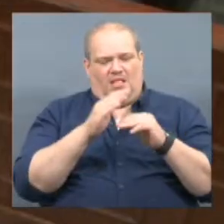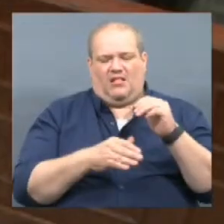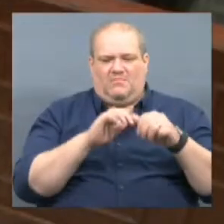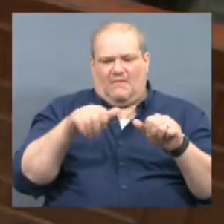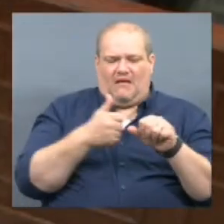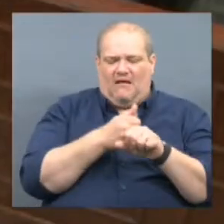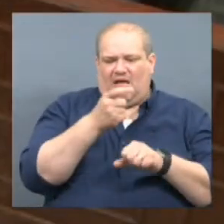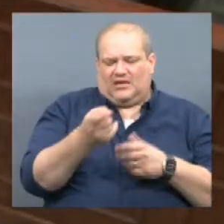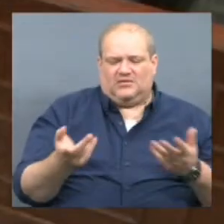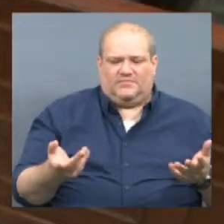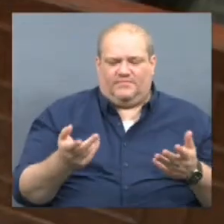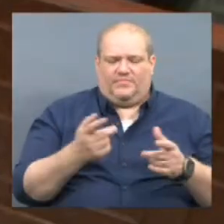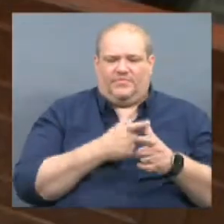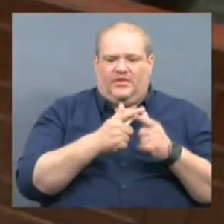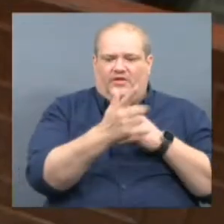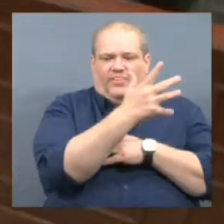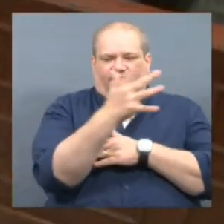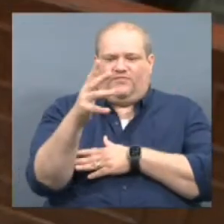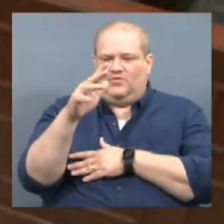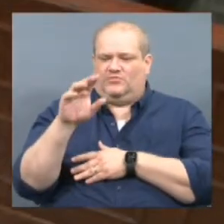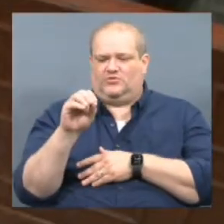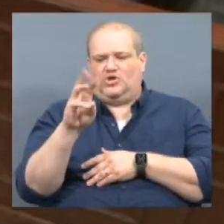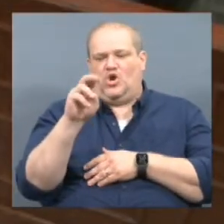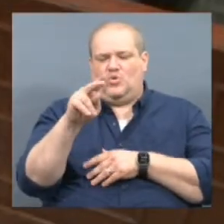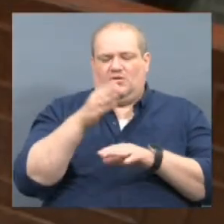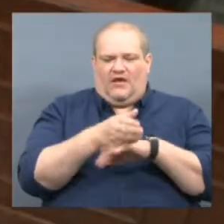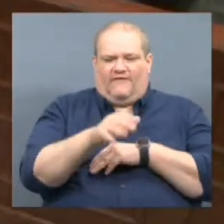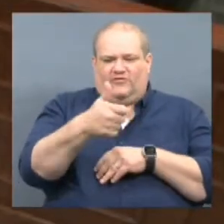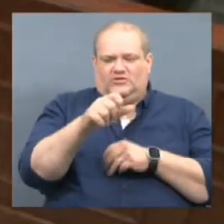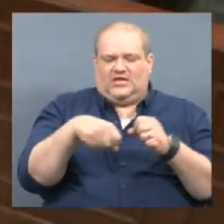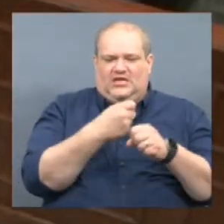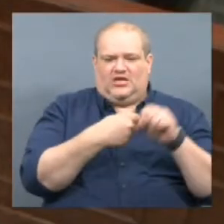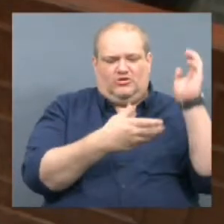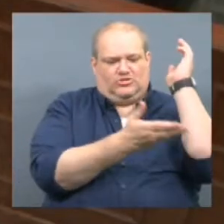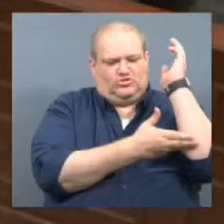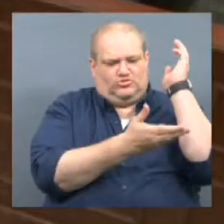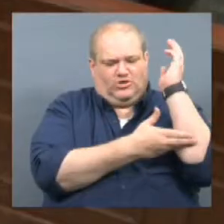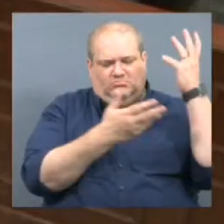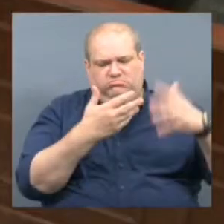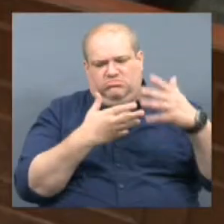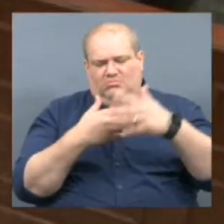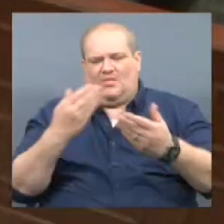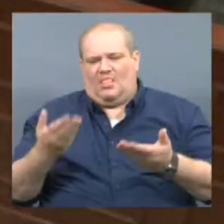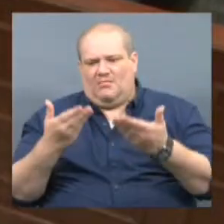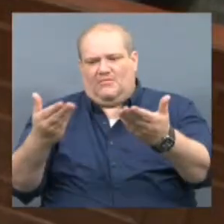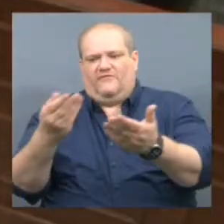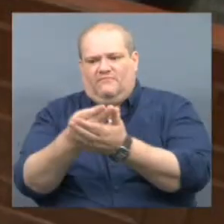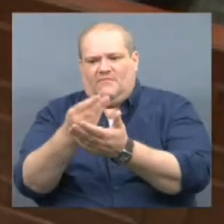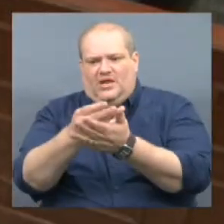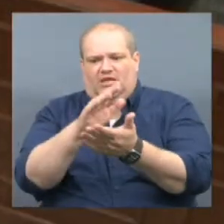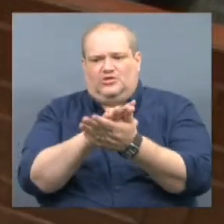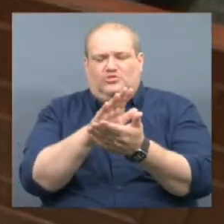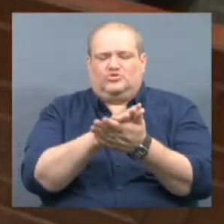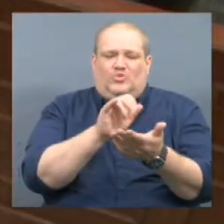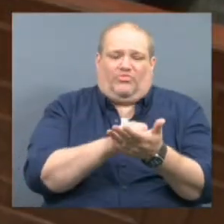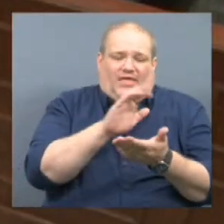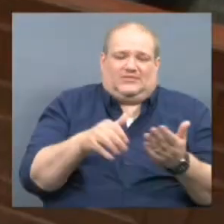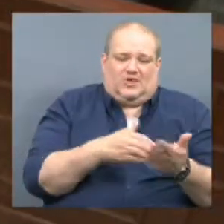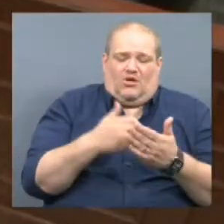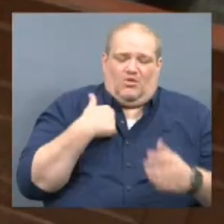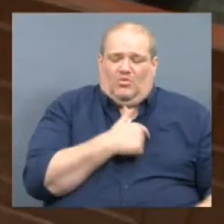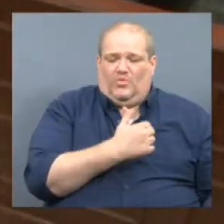build behind you? Because the forestry on it. After 10 years, they cut trees and get the money to the school. That's all we ever